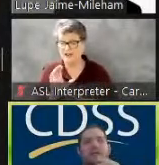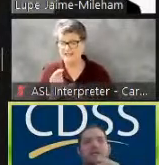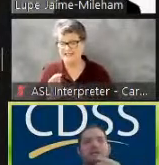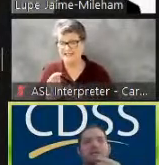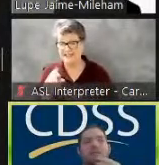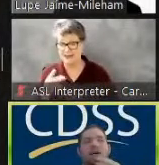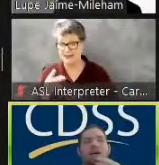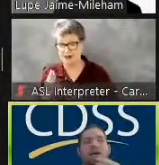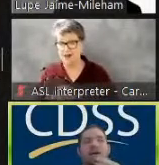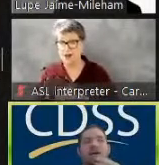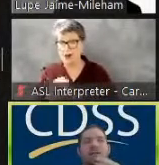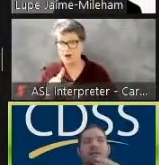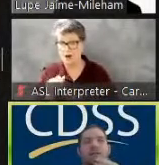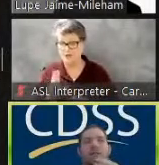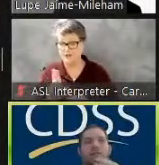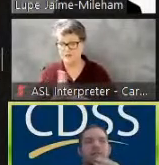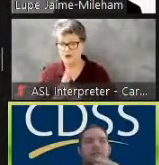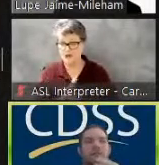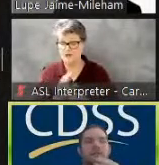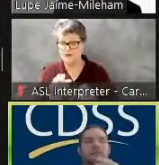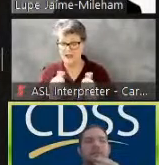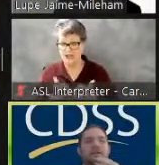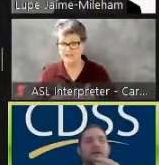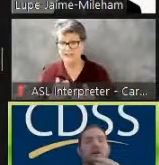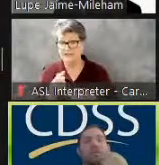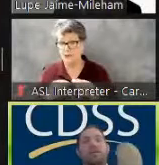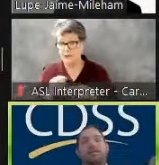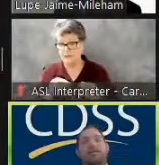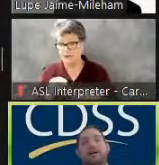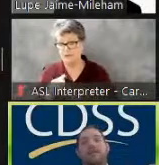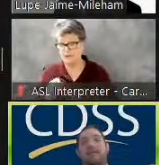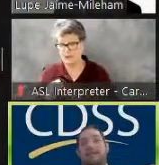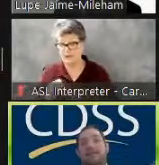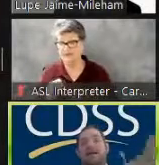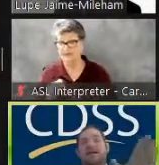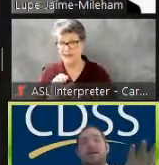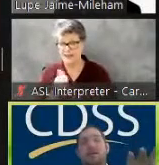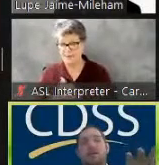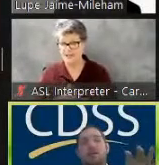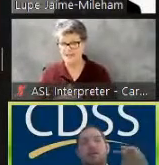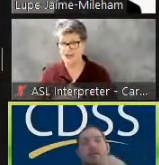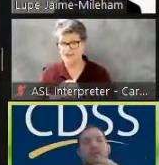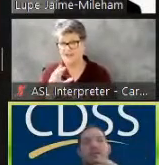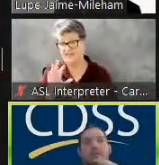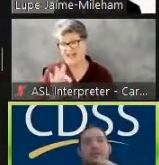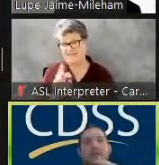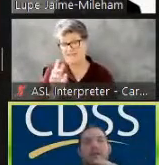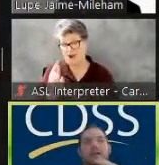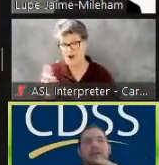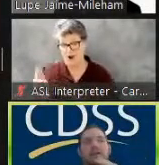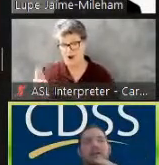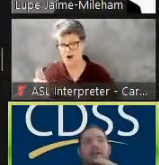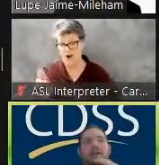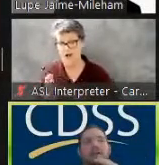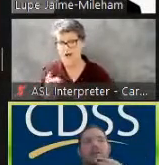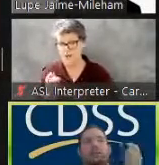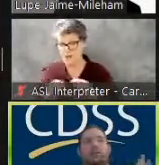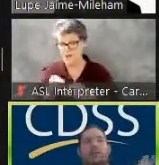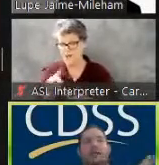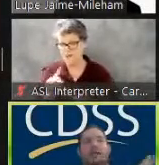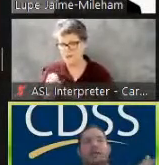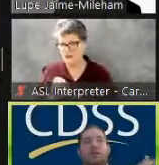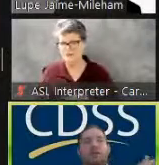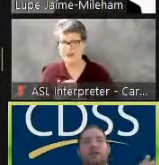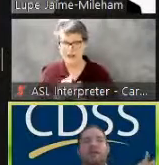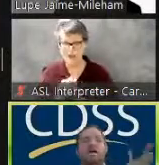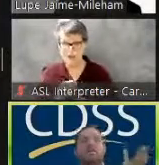CMIG, COLAs are applied to agencies whose reimbursement rates are based on the SRR, the standard reimbursement rate. The COLA is